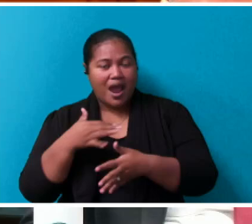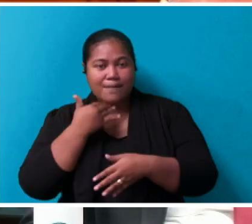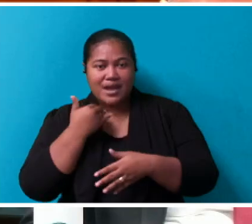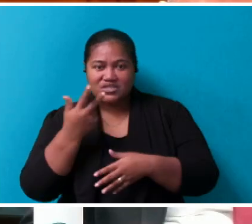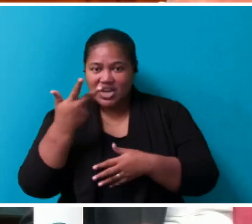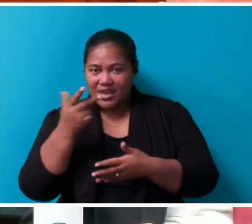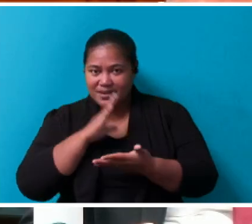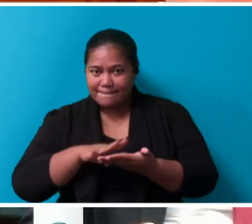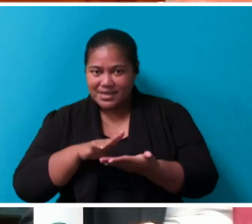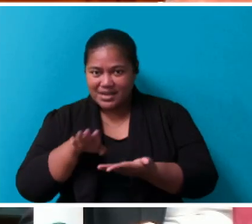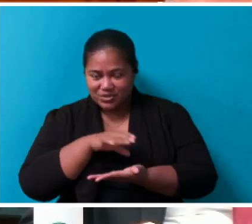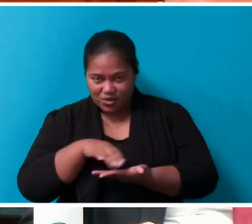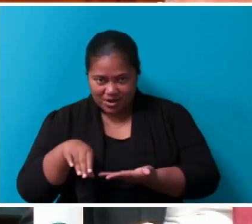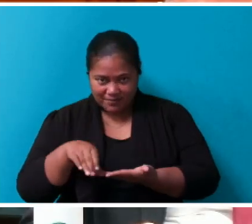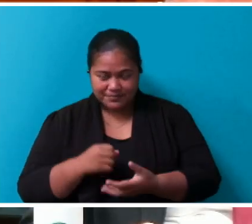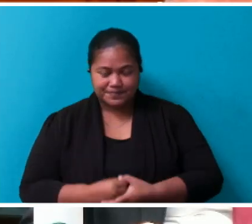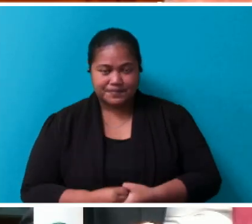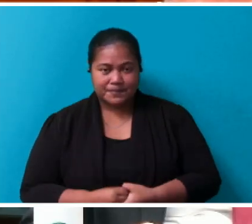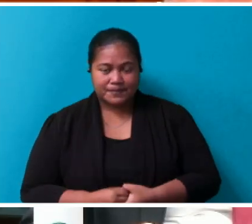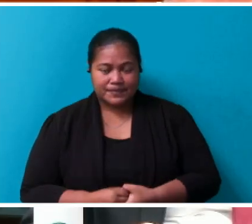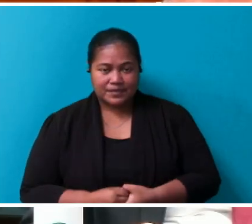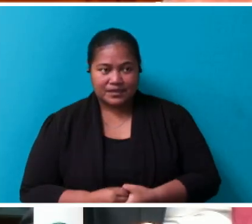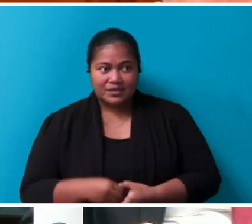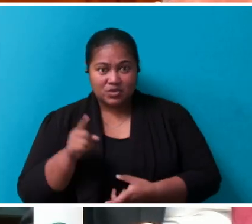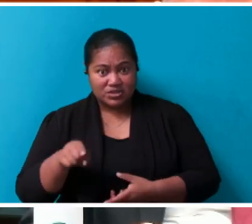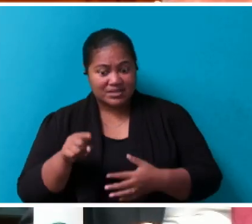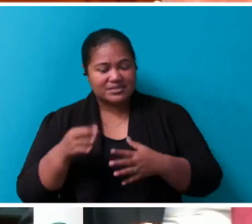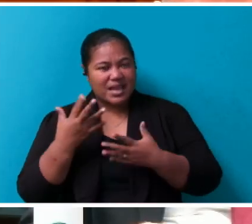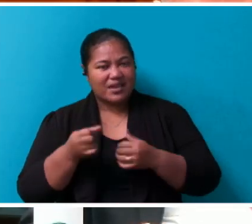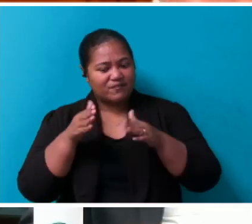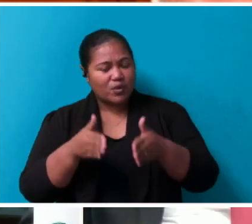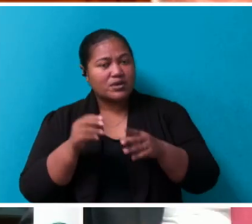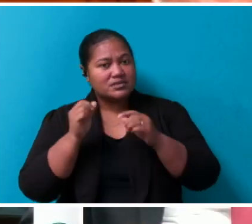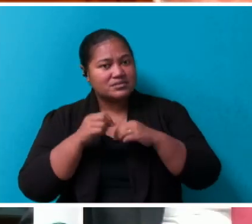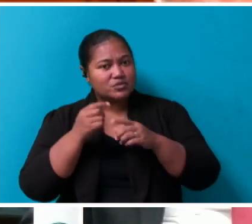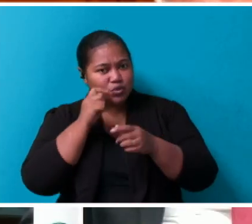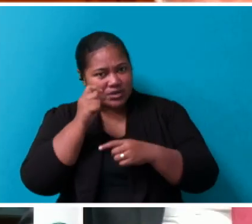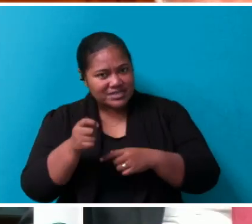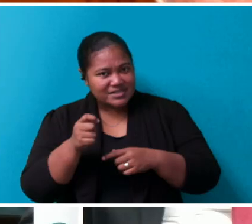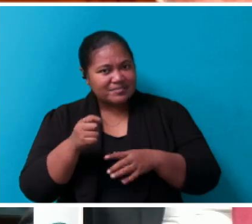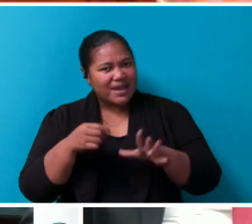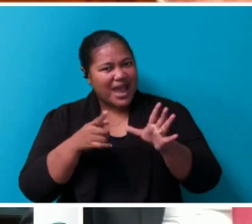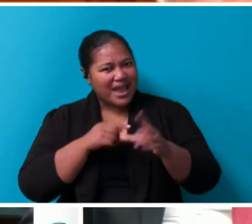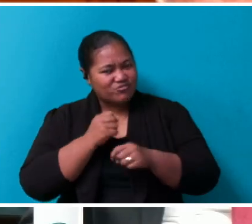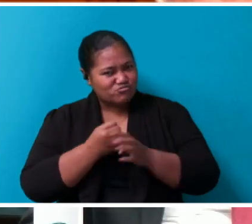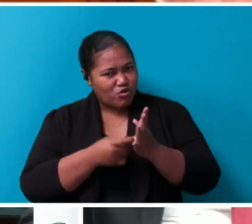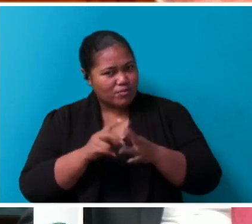These investments span tourism, agro-processing, and ICT services. For the